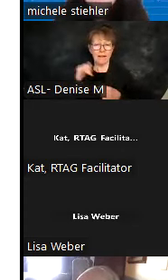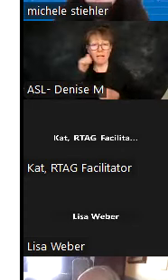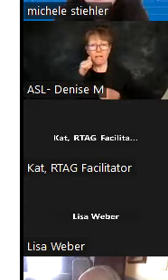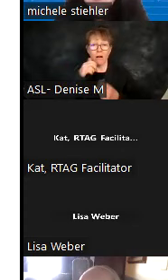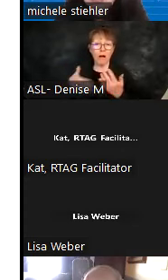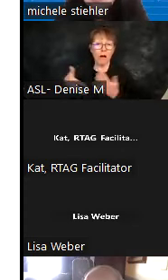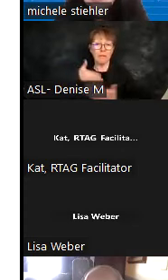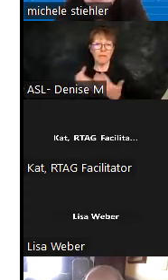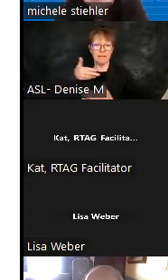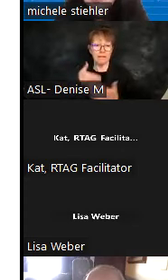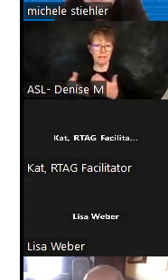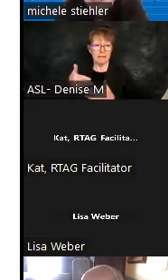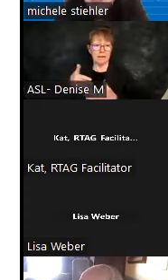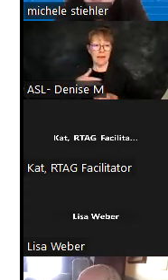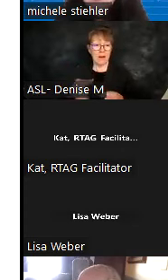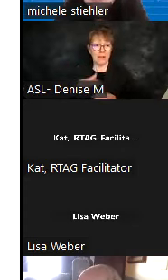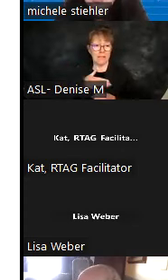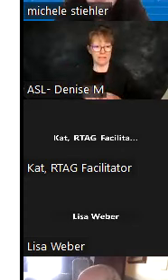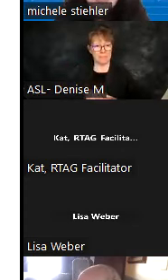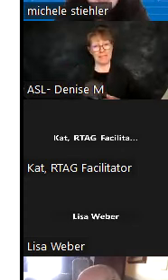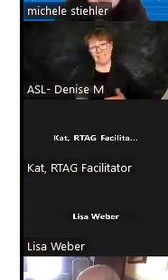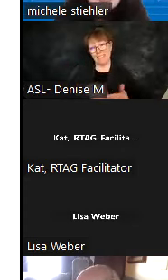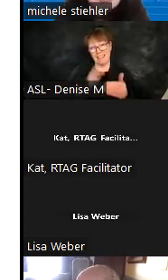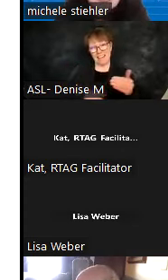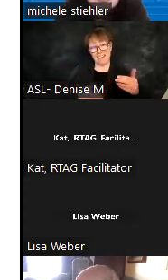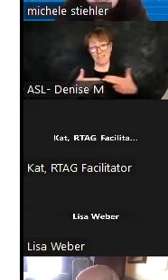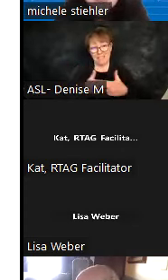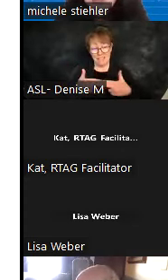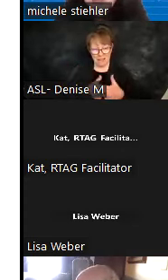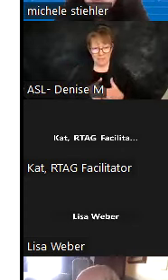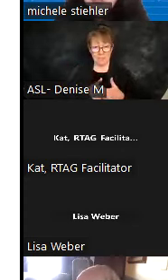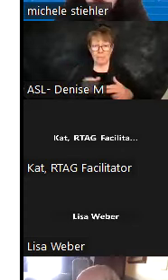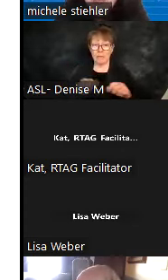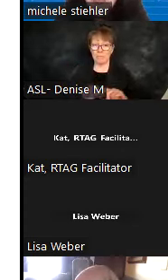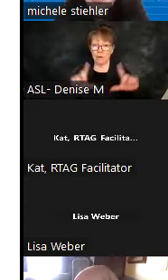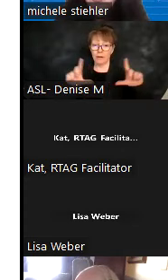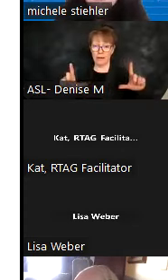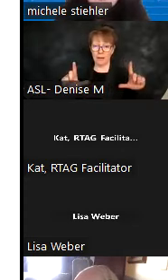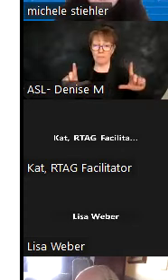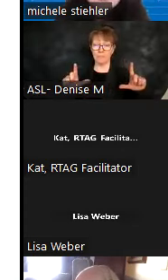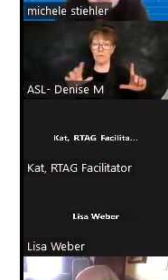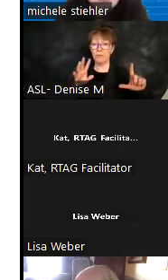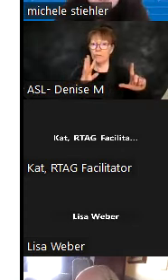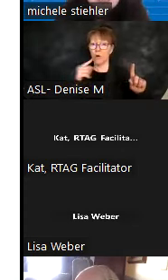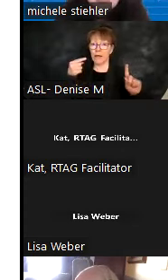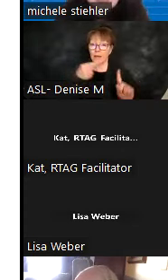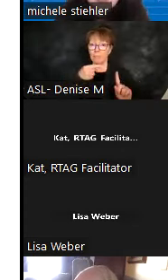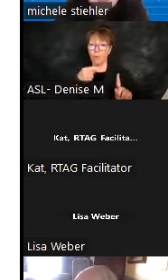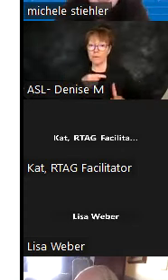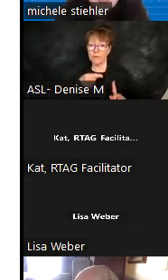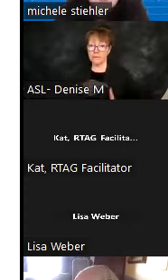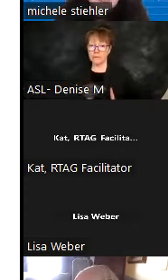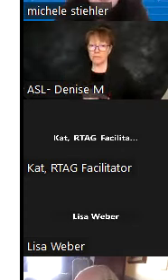Now this looks to be the end of our slides. What I'm going to do is bring up some talking points from the subcommittee